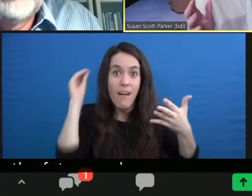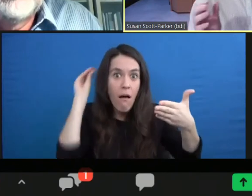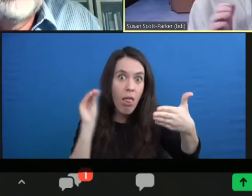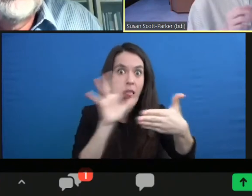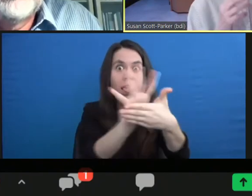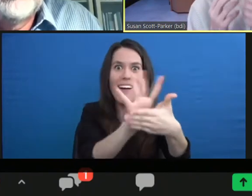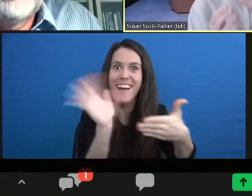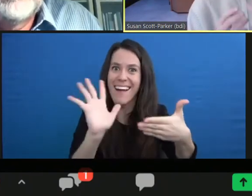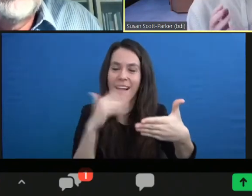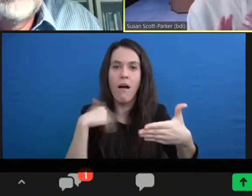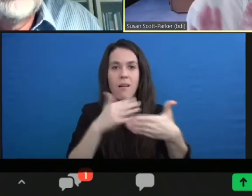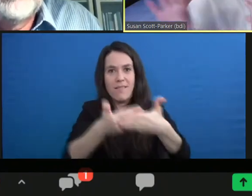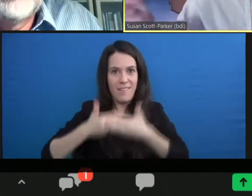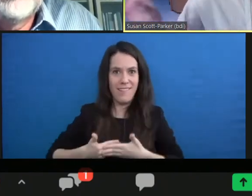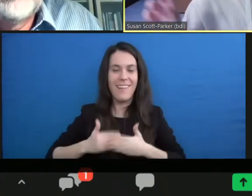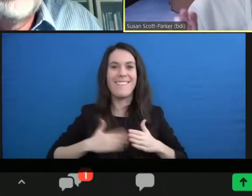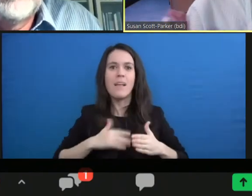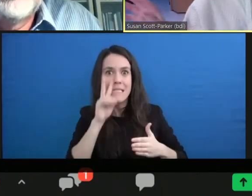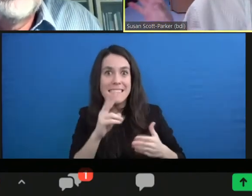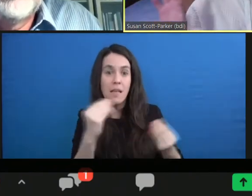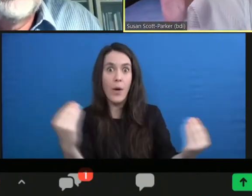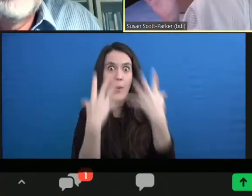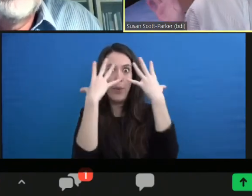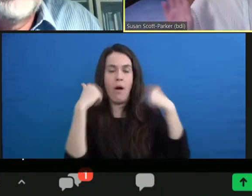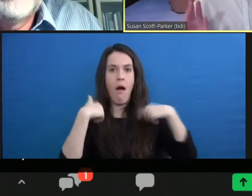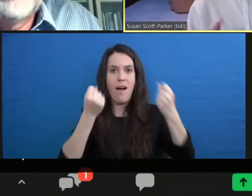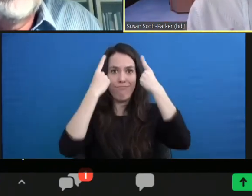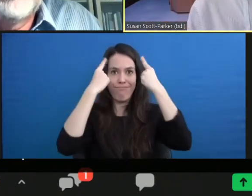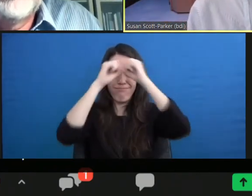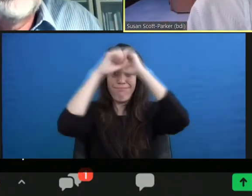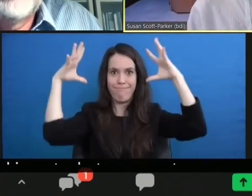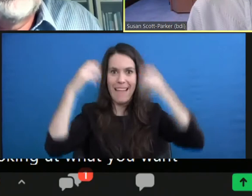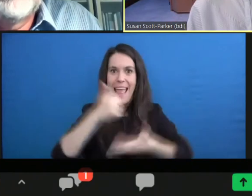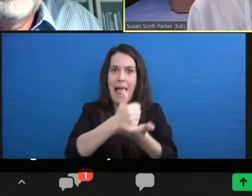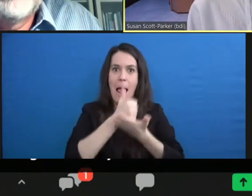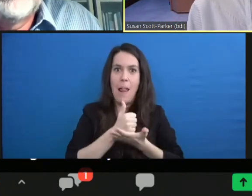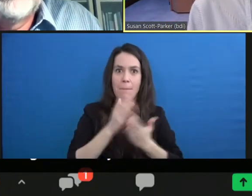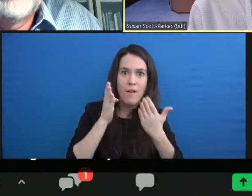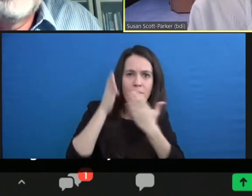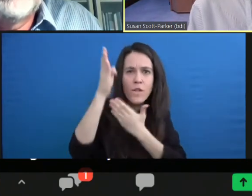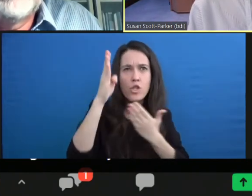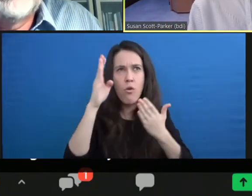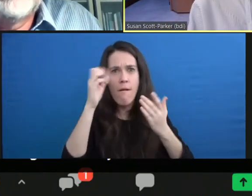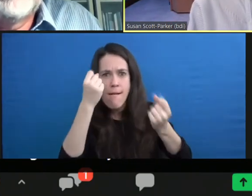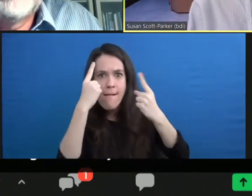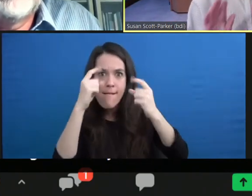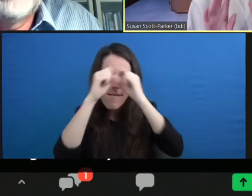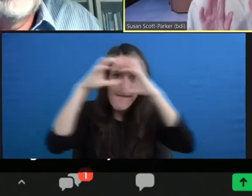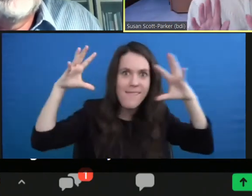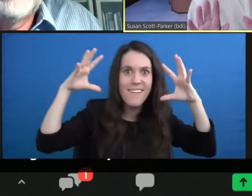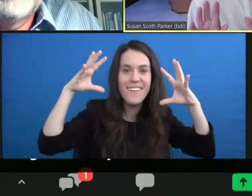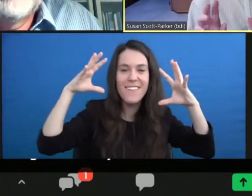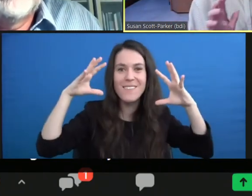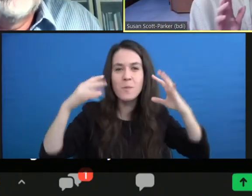for the numbers which you can spin to predict trends or whatever in the future. I think we are seeing two